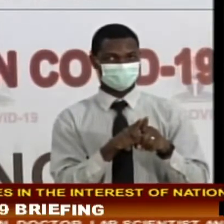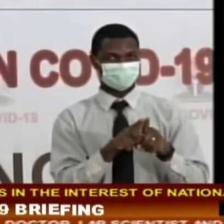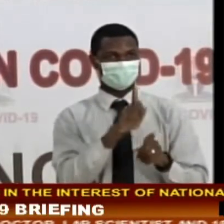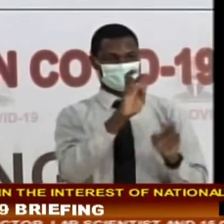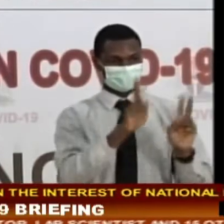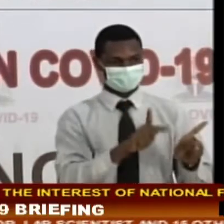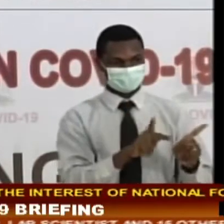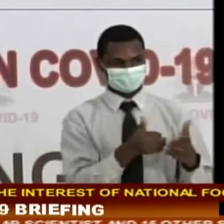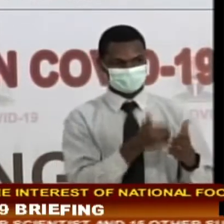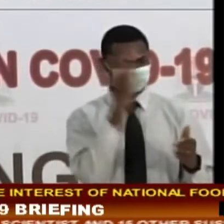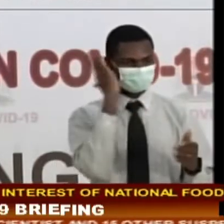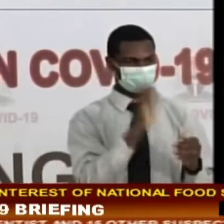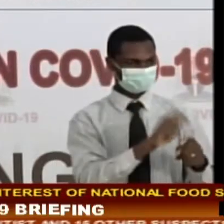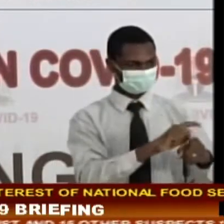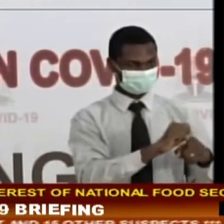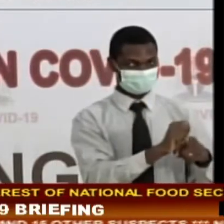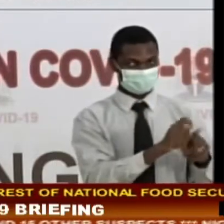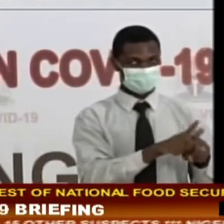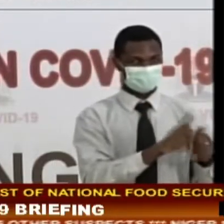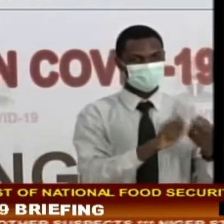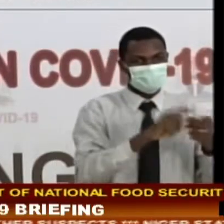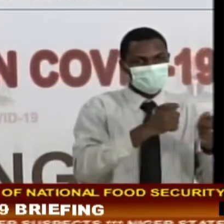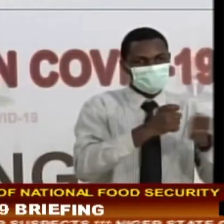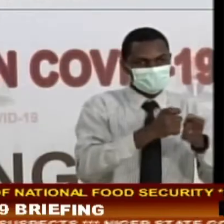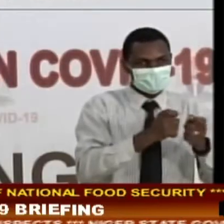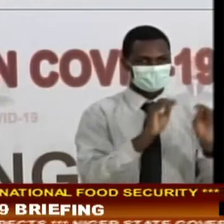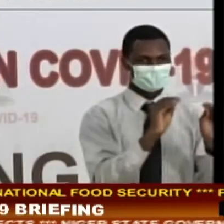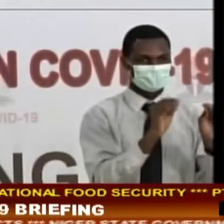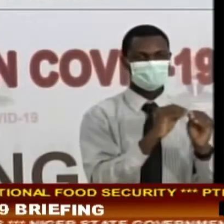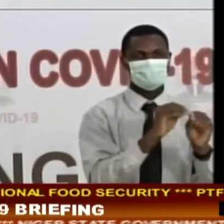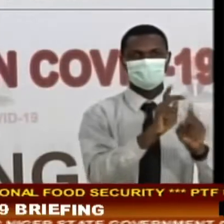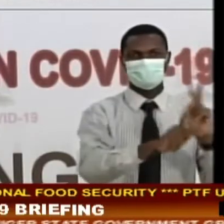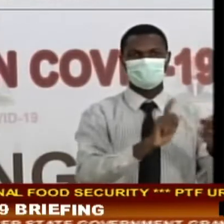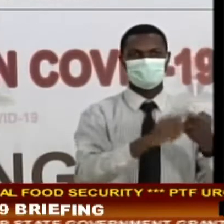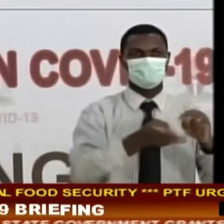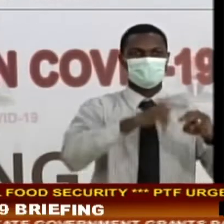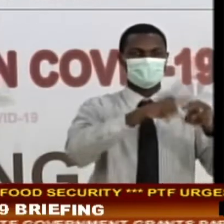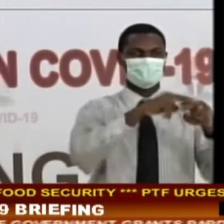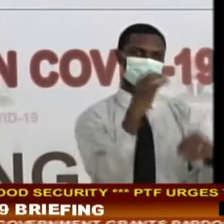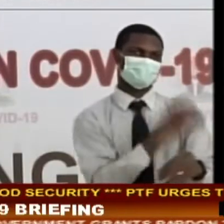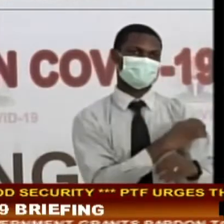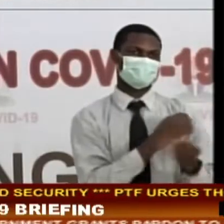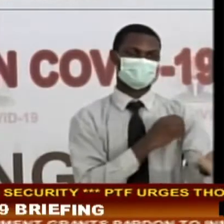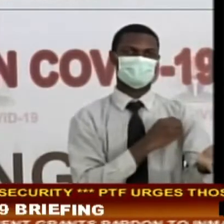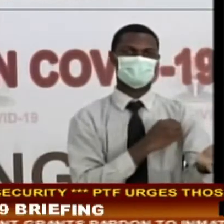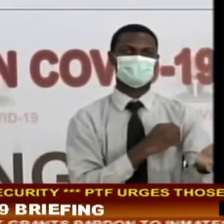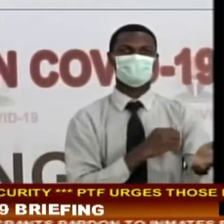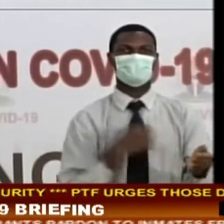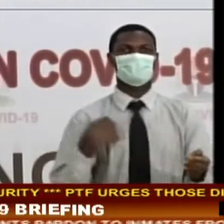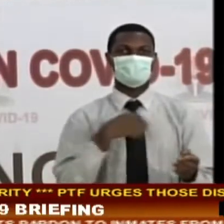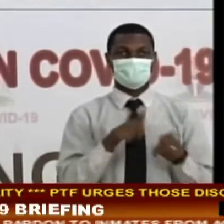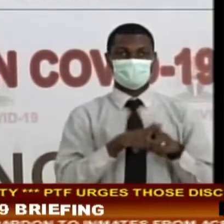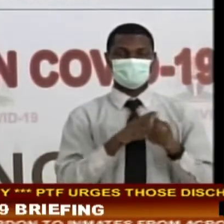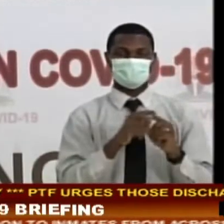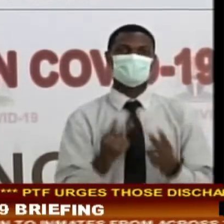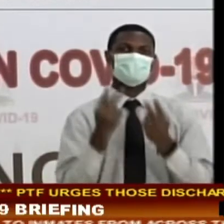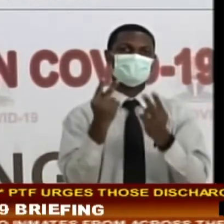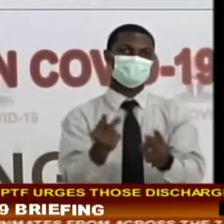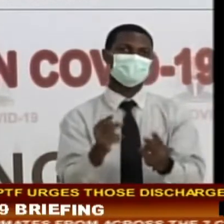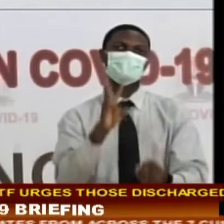capacities of workers there we also paid an inspection visit to the 600 bed